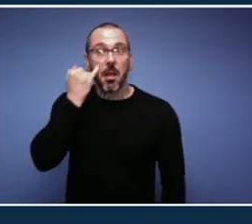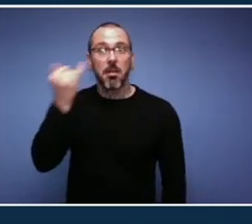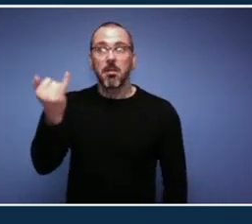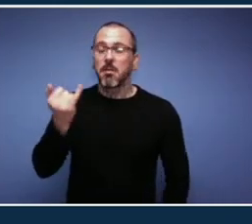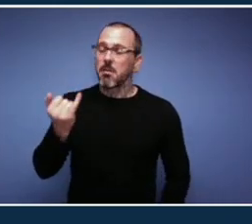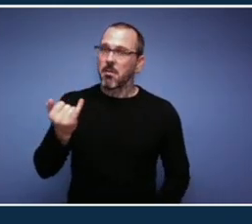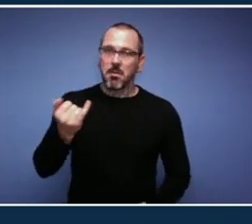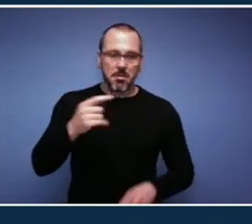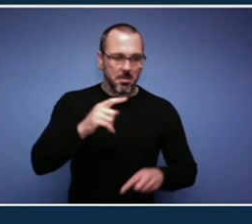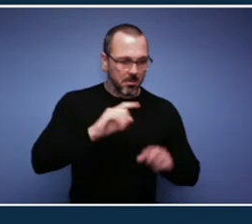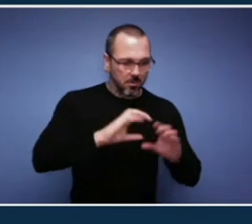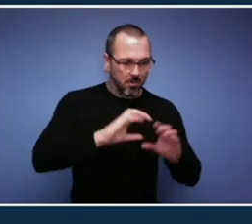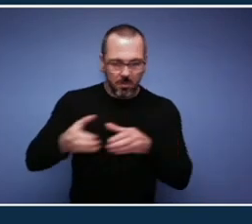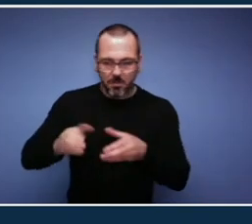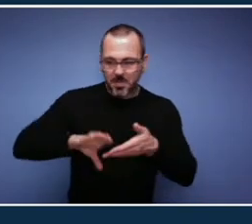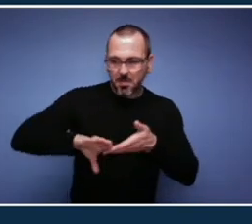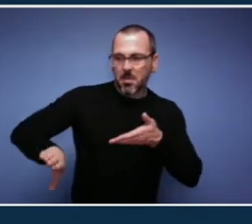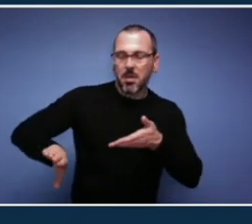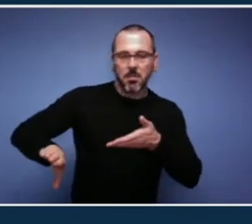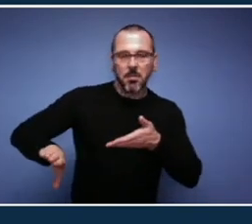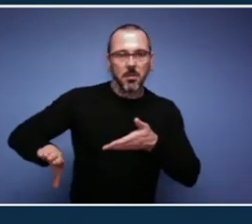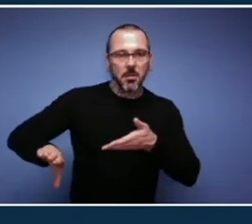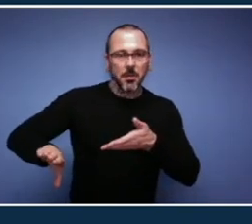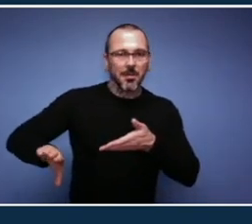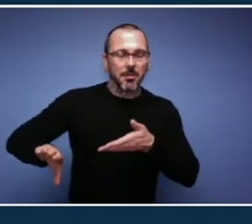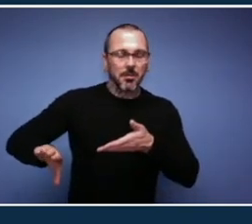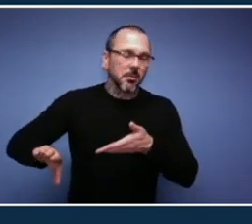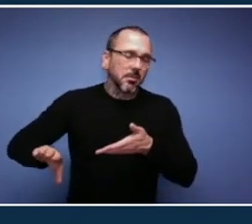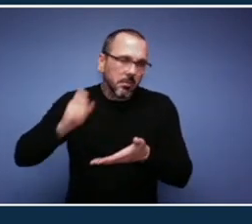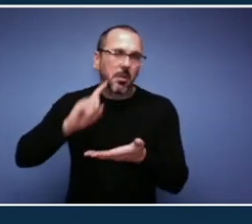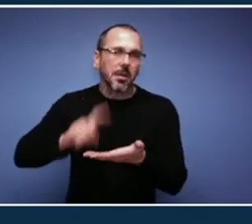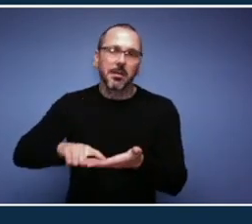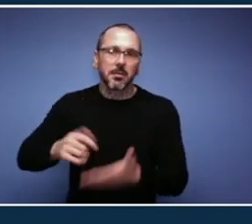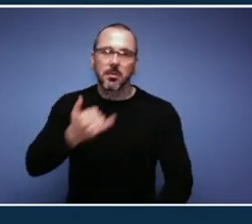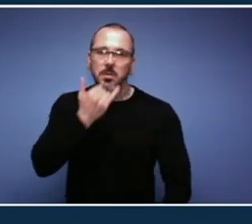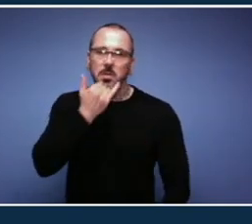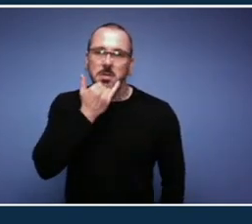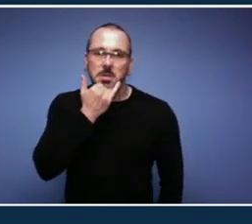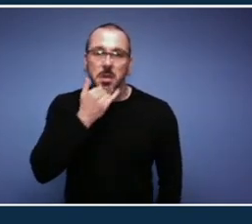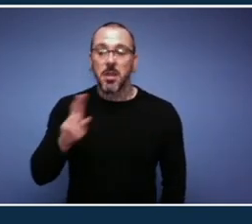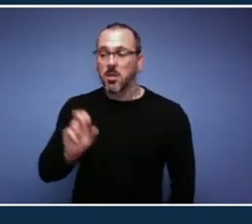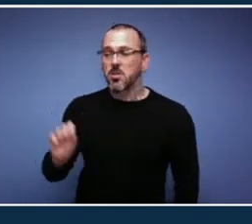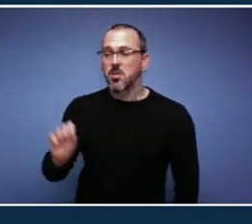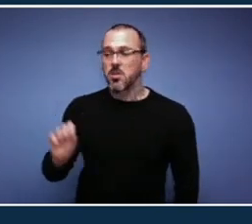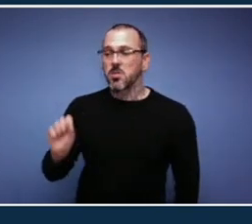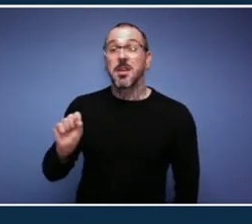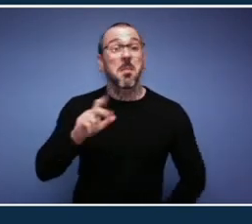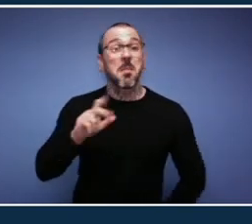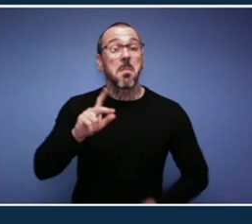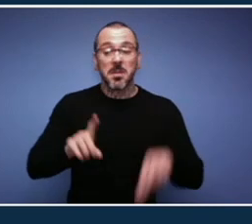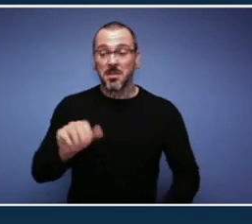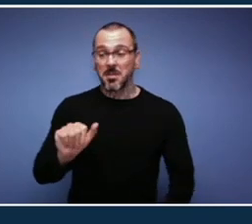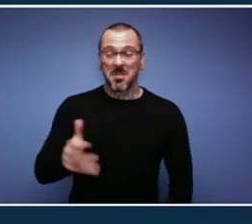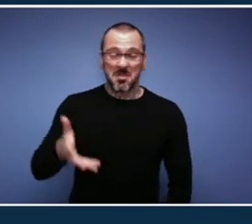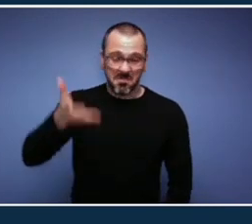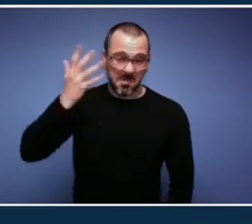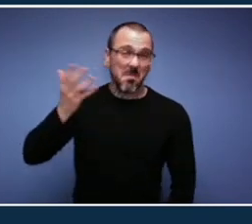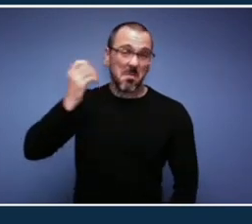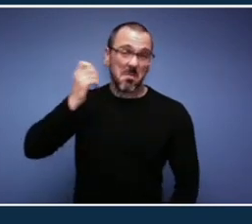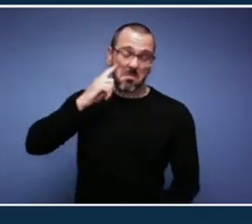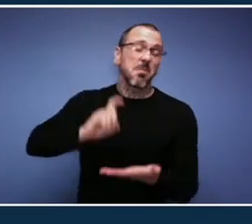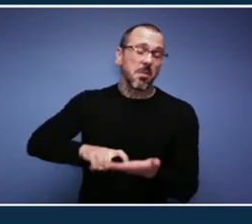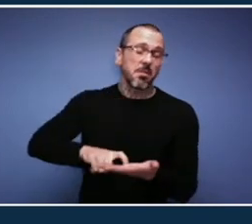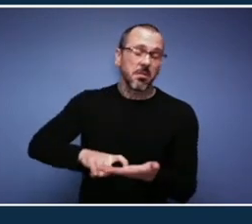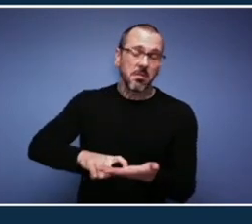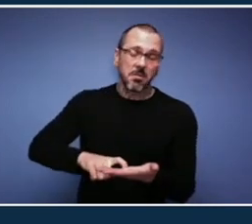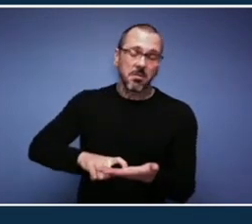segregation of persons with disabilities also as a form of discrimination. Yeah. And yet in Nova Scotia, we persisted